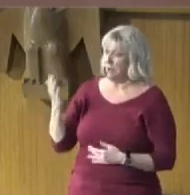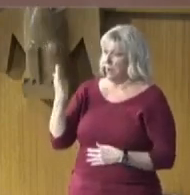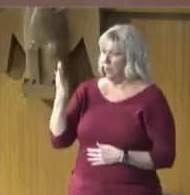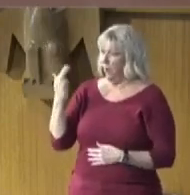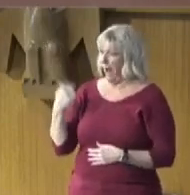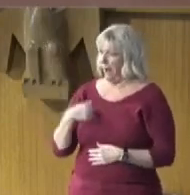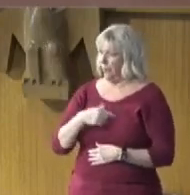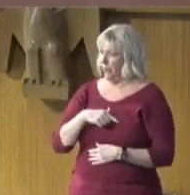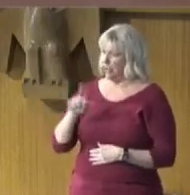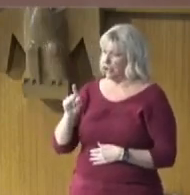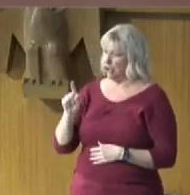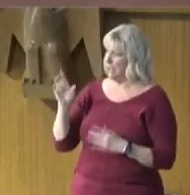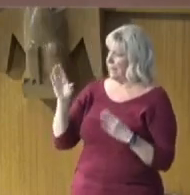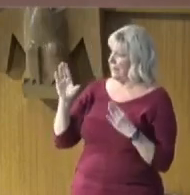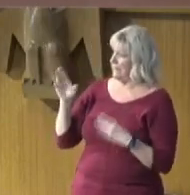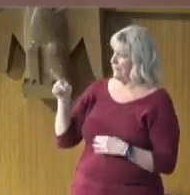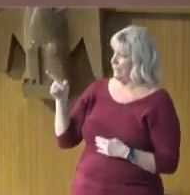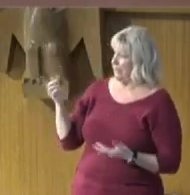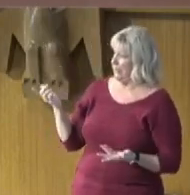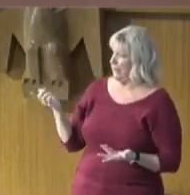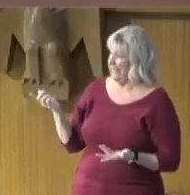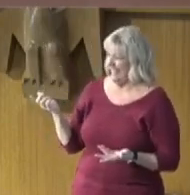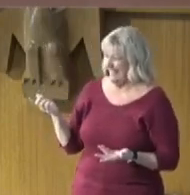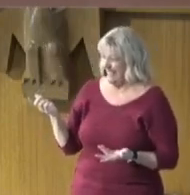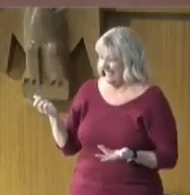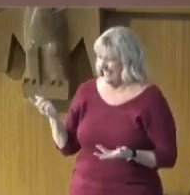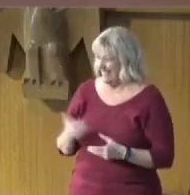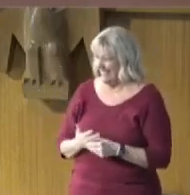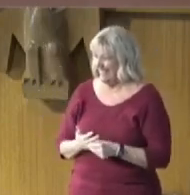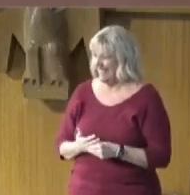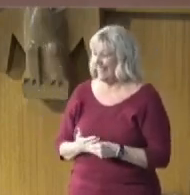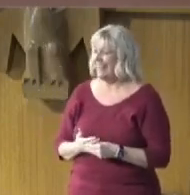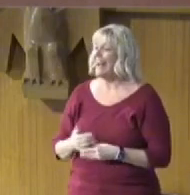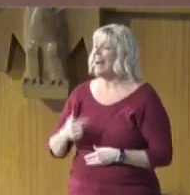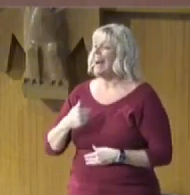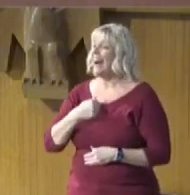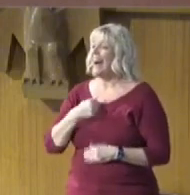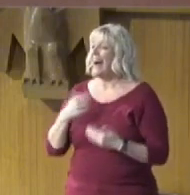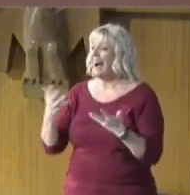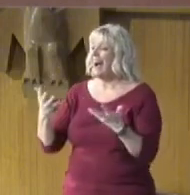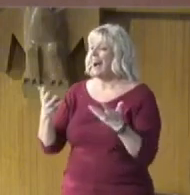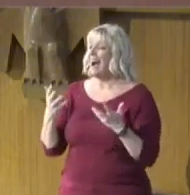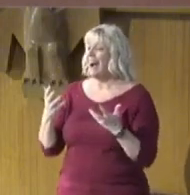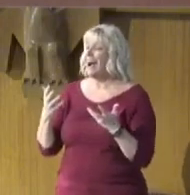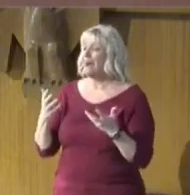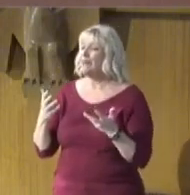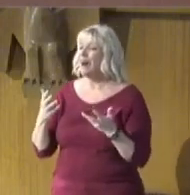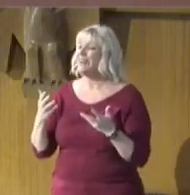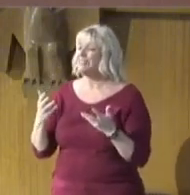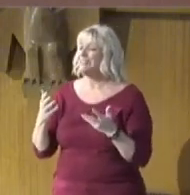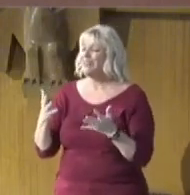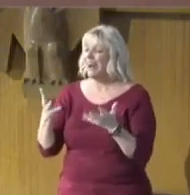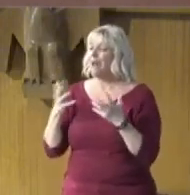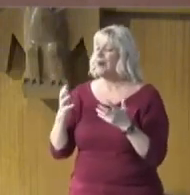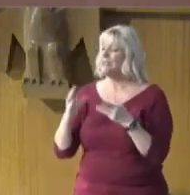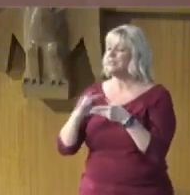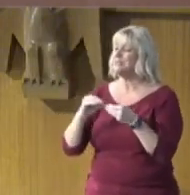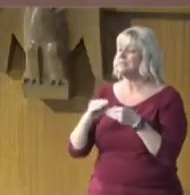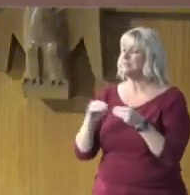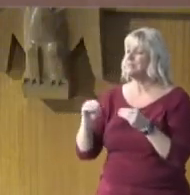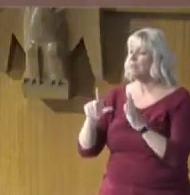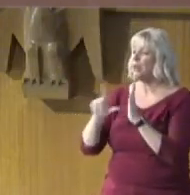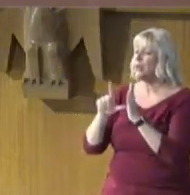actually listen to what a pastor has to say? I'm going to defer to a great Lutheran minister. Her name is